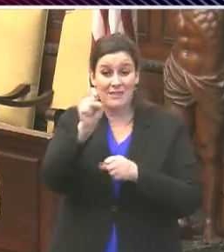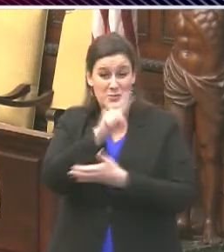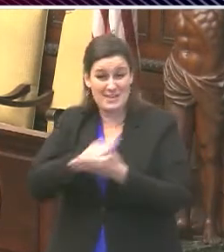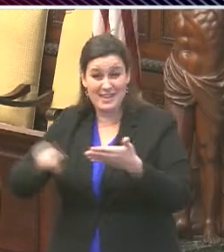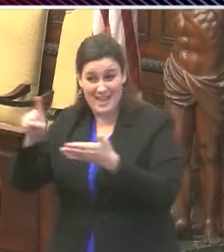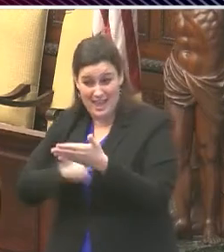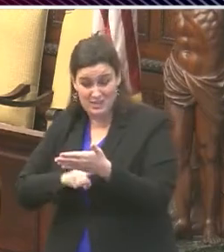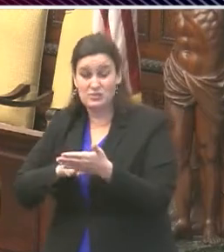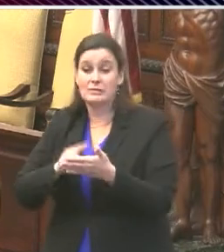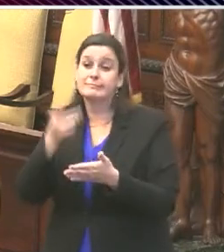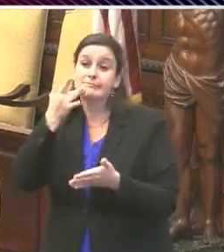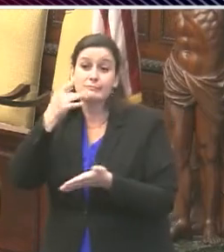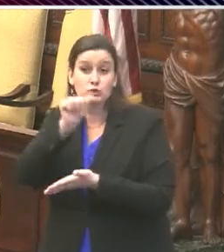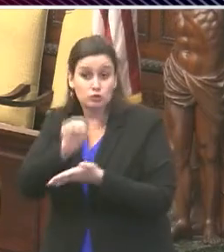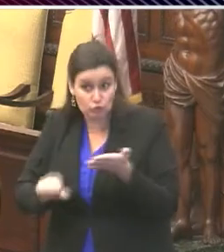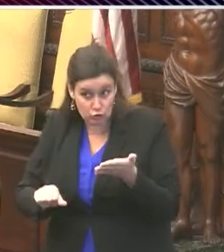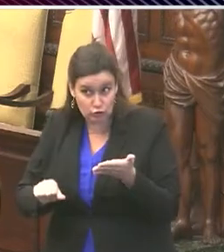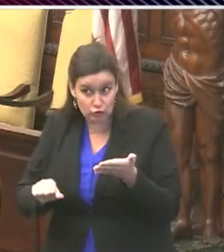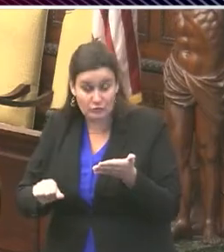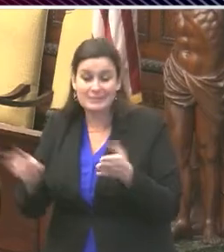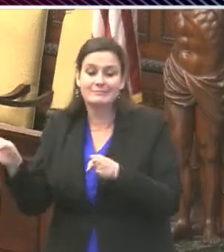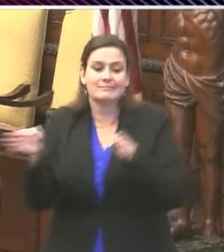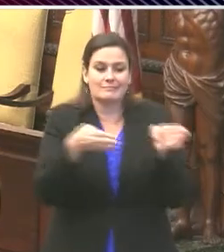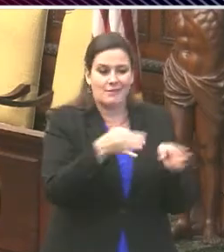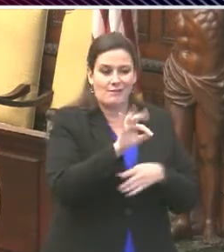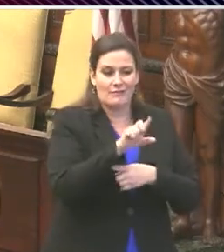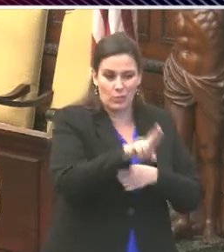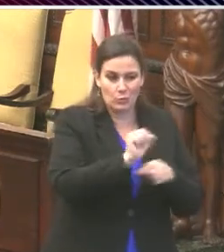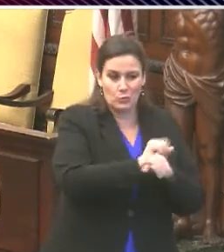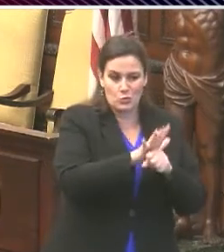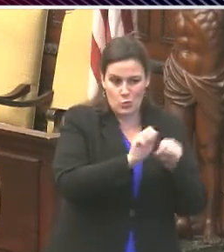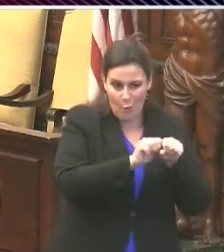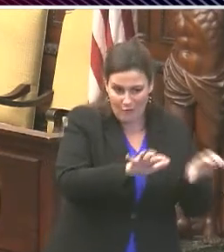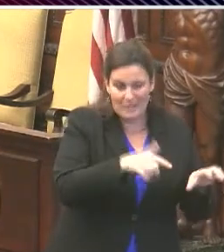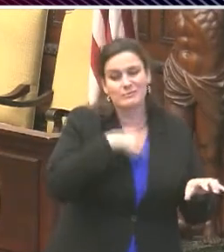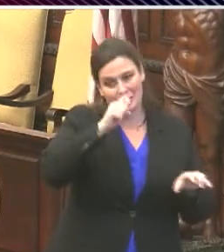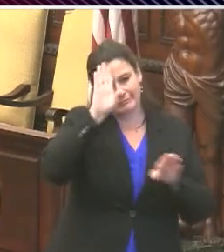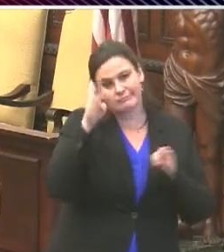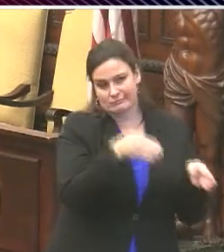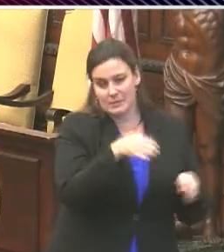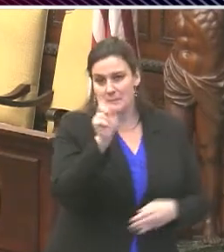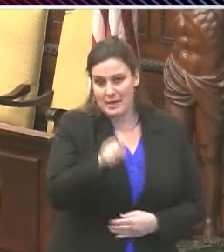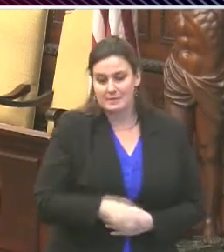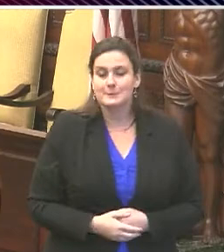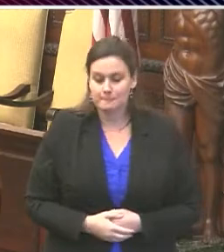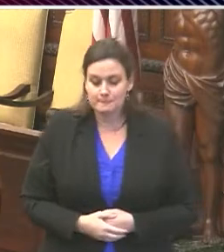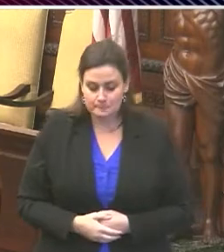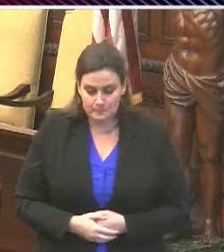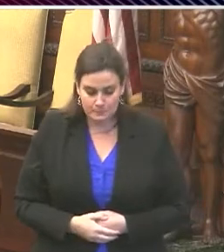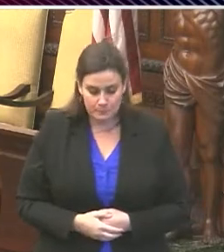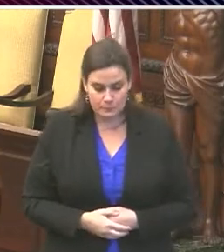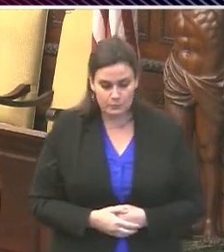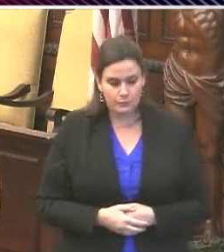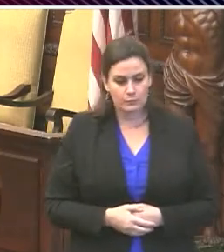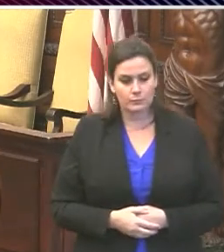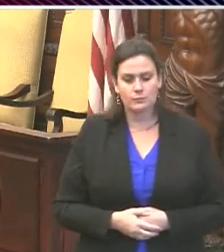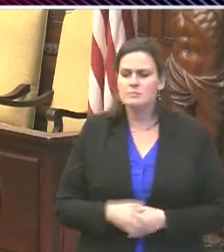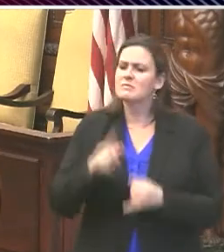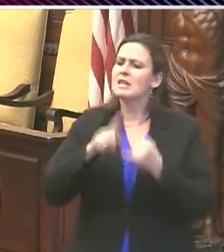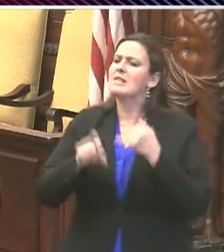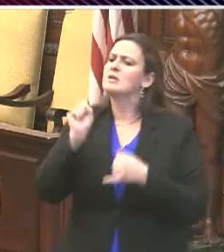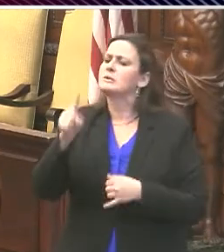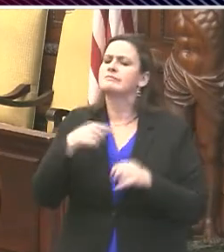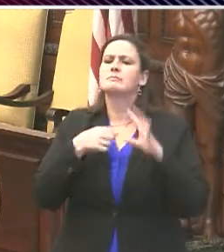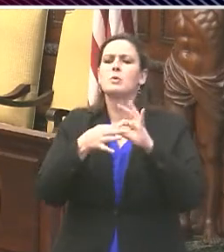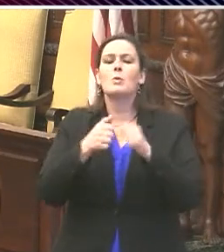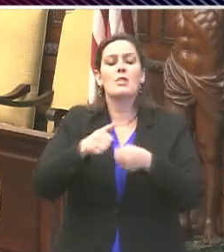in order to make room for patients with flu or with COVID, they absolutely will do that. And one last thing, sir, where do you stand on local